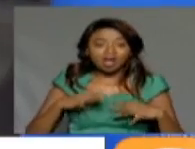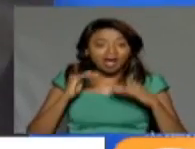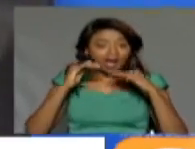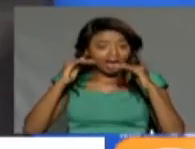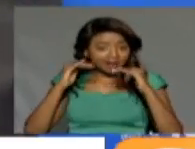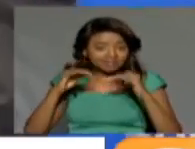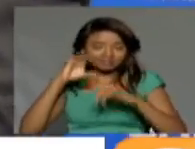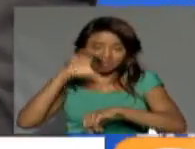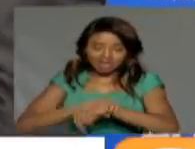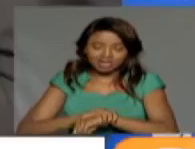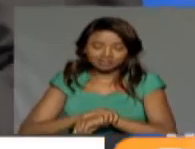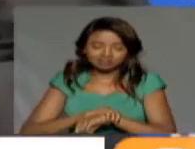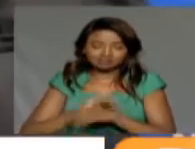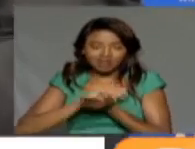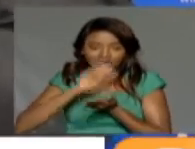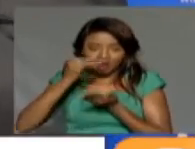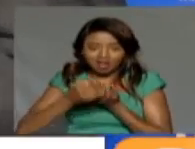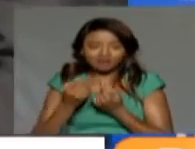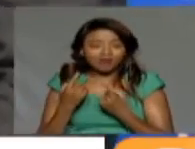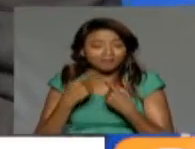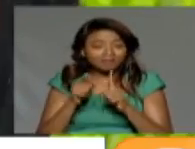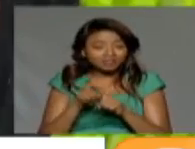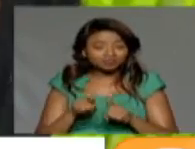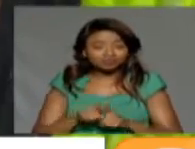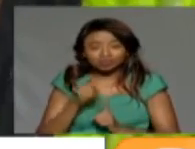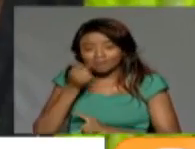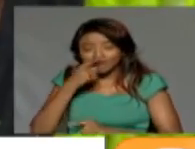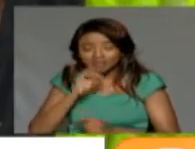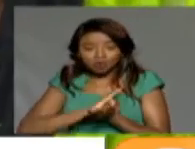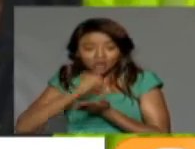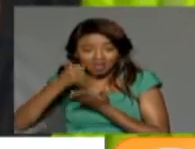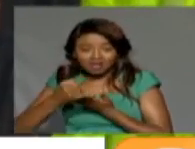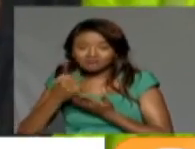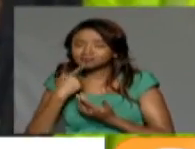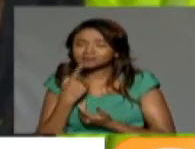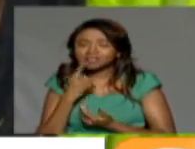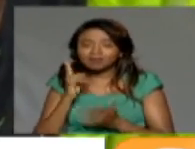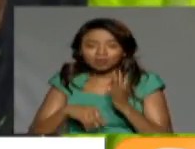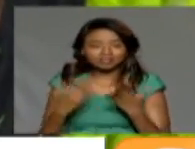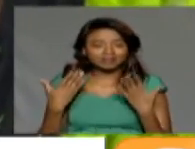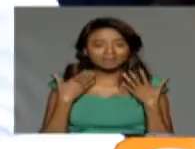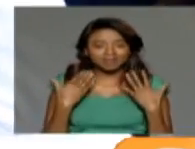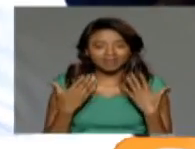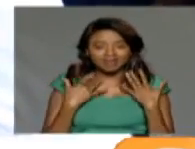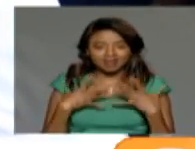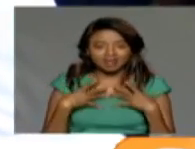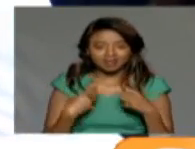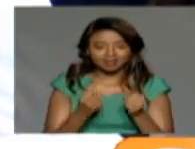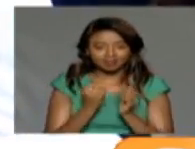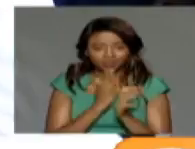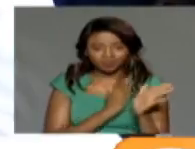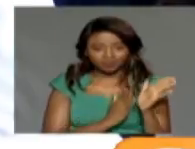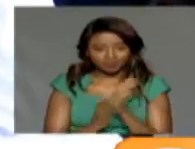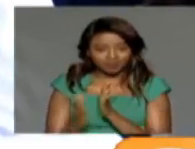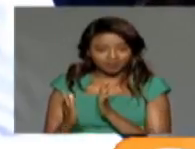Theori spoke during the launch of Britam's lifetime medical cover, dubbed Milele Health Plan.